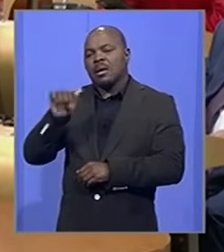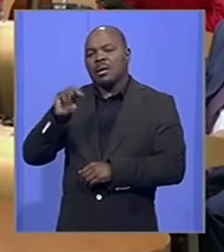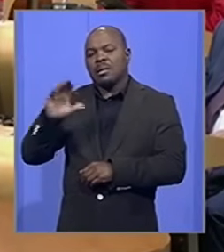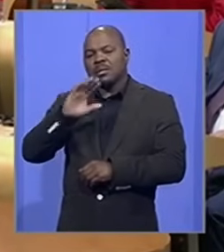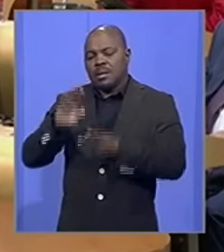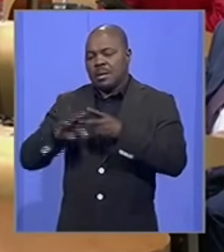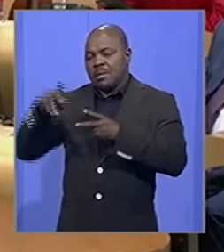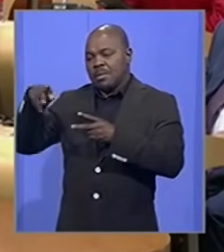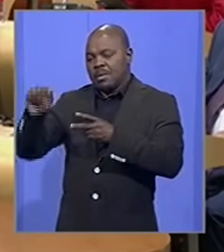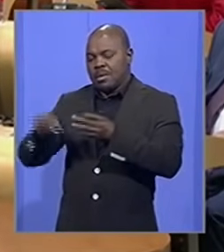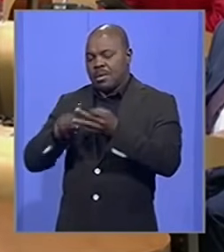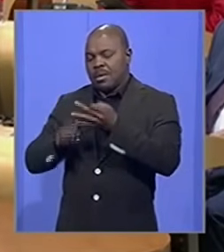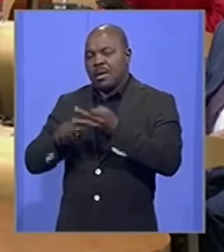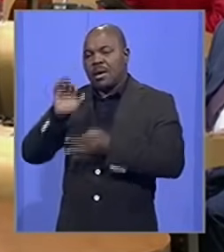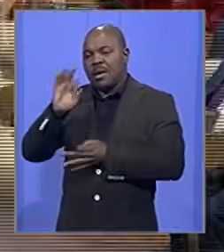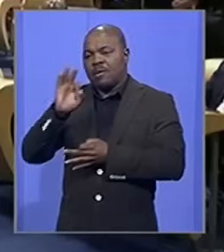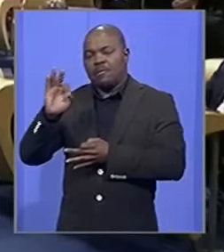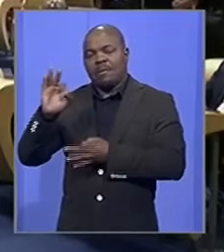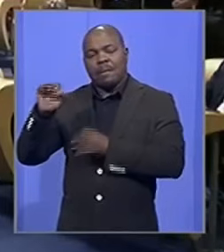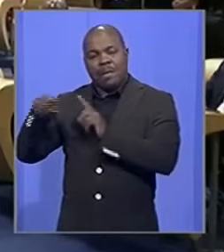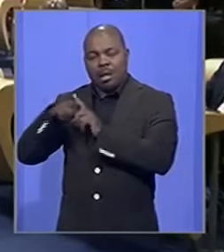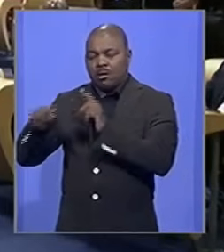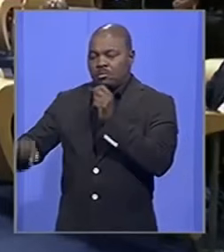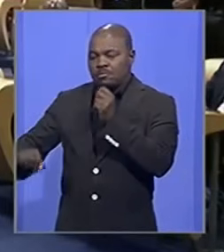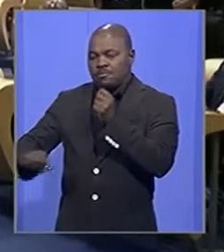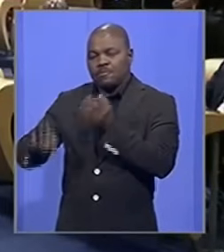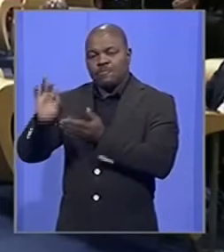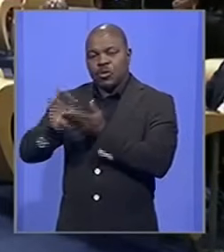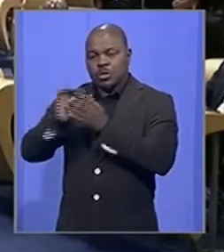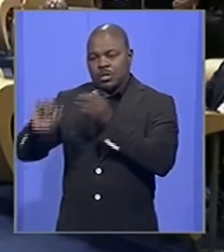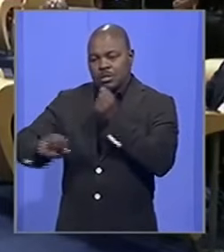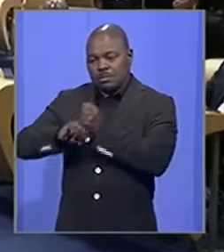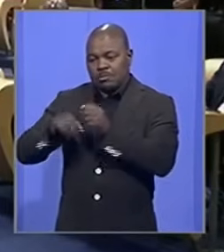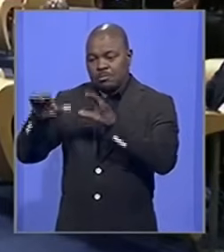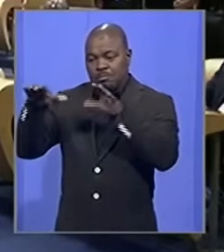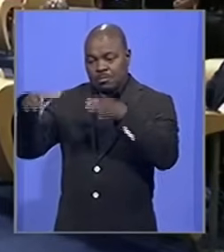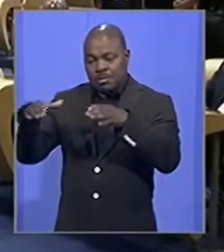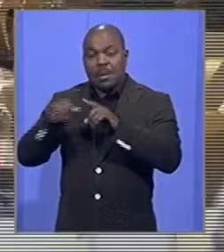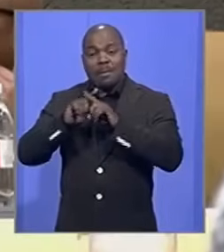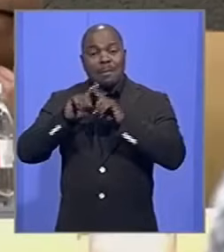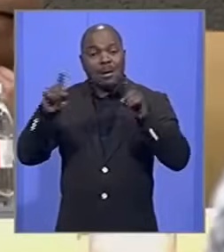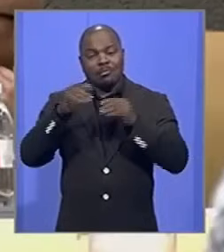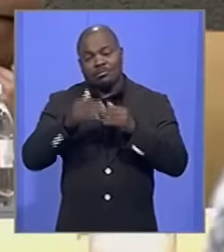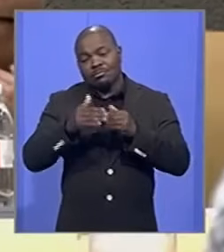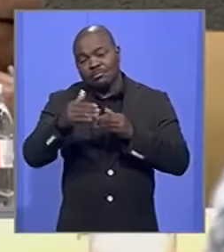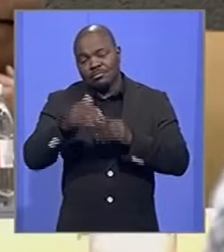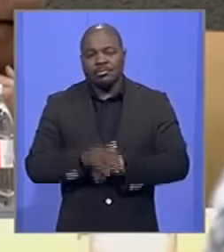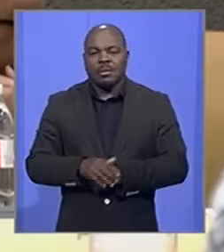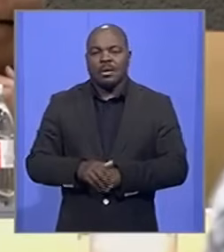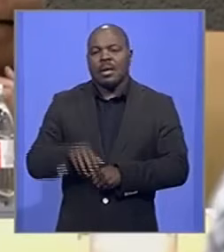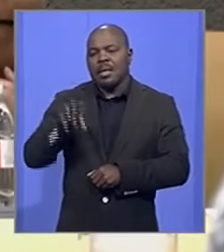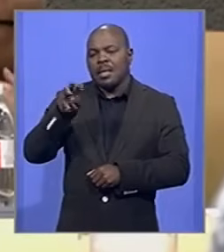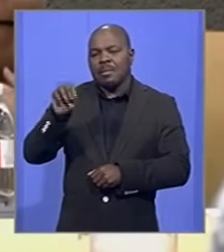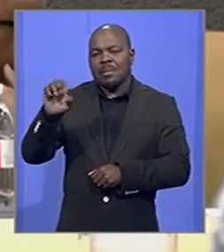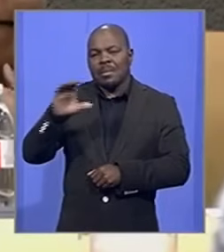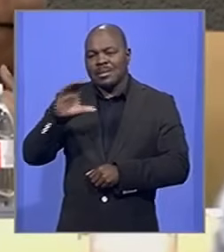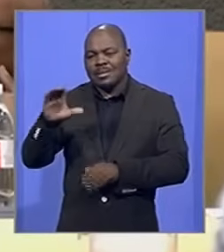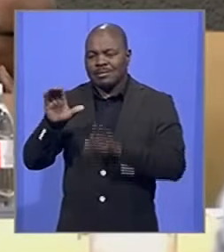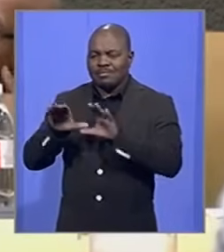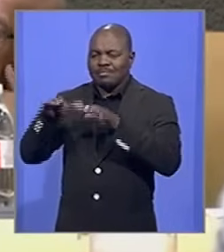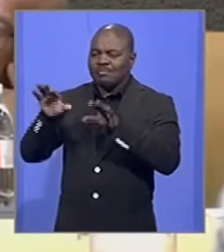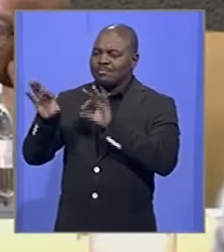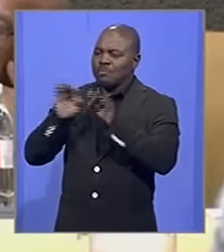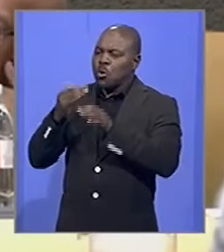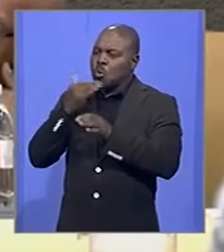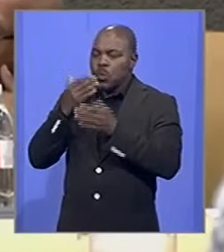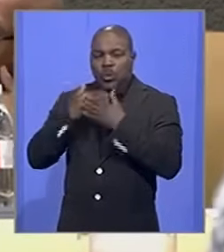Patriotic Alliance le FF Plus, empa ha jwale ha o tsebahale hore ke bomang ba tlang go kgethwa jwalo ka ditho tsa lekgotla la